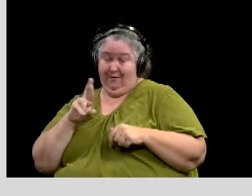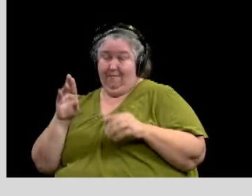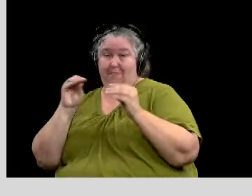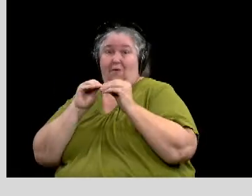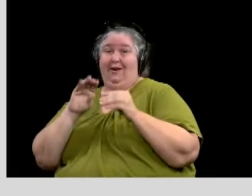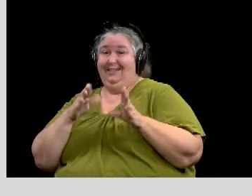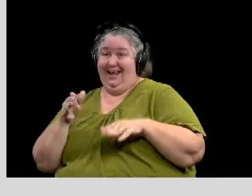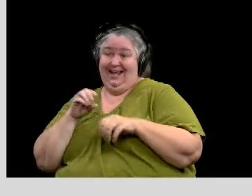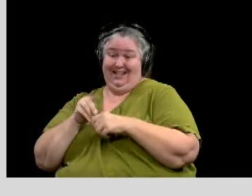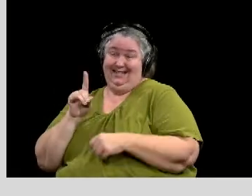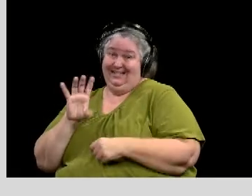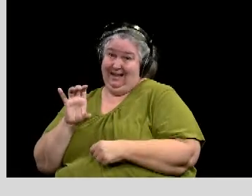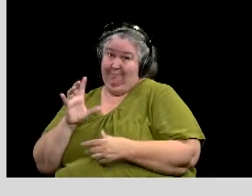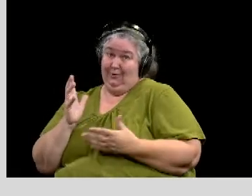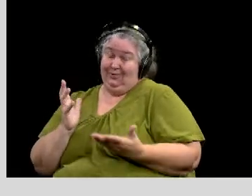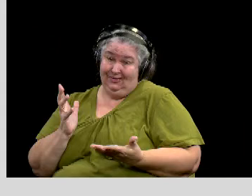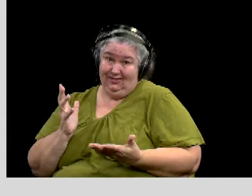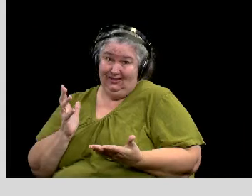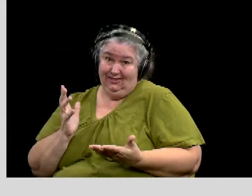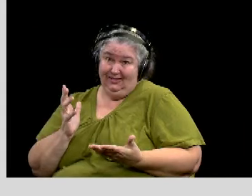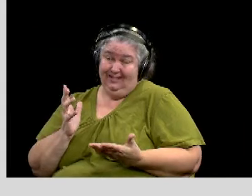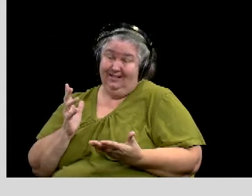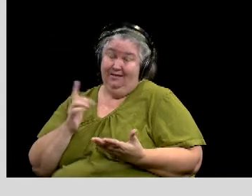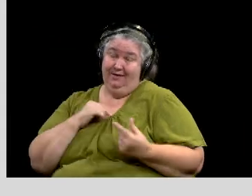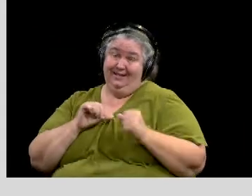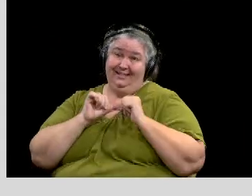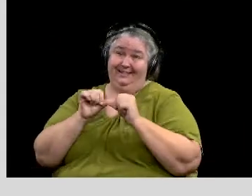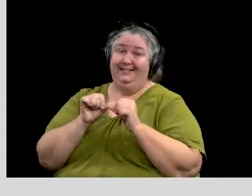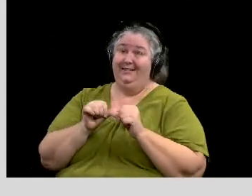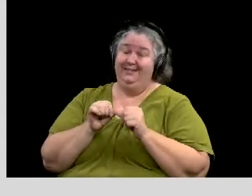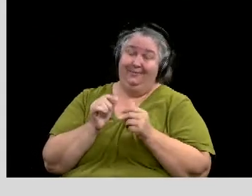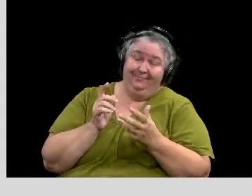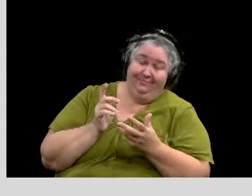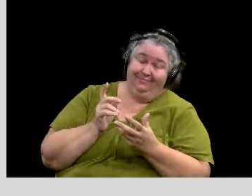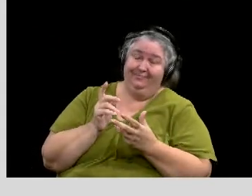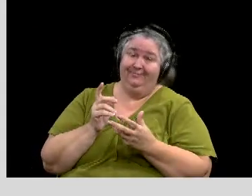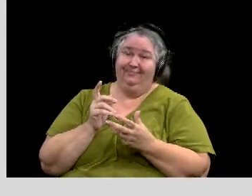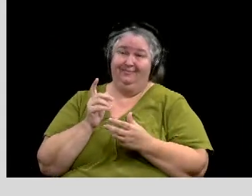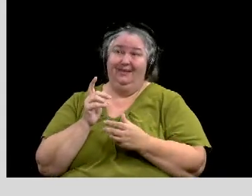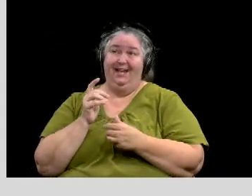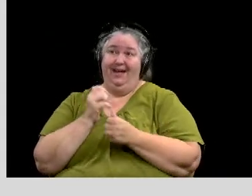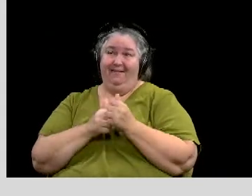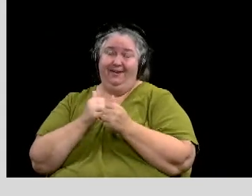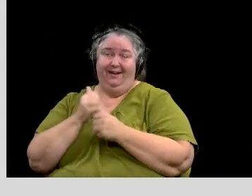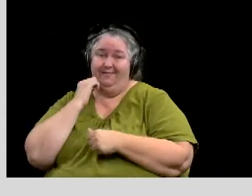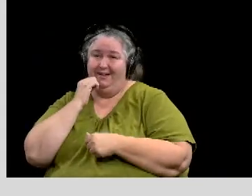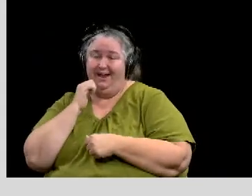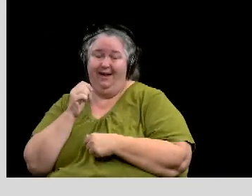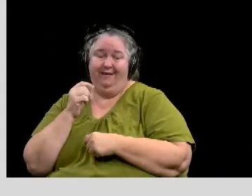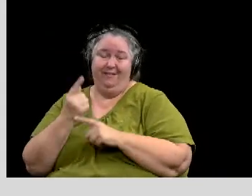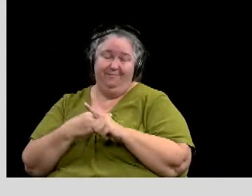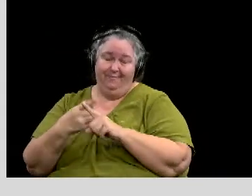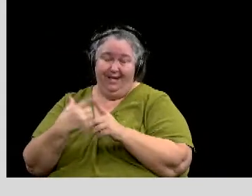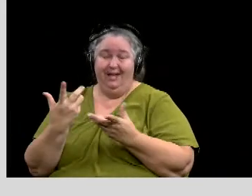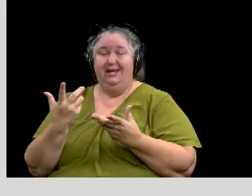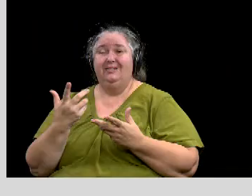continue the days of the month. So that's a very much a concern.